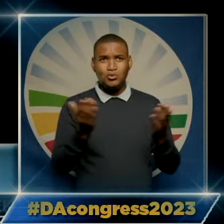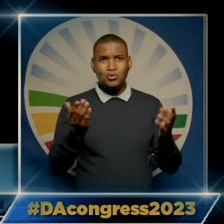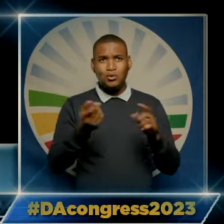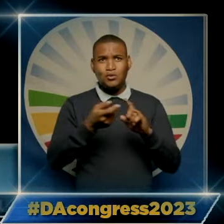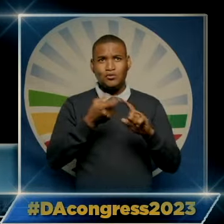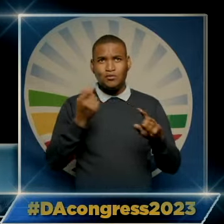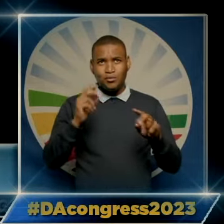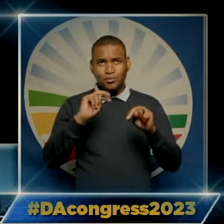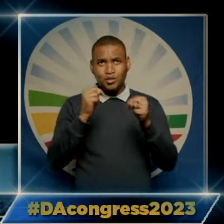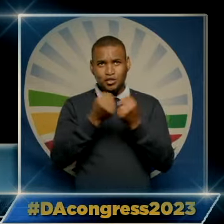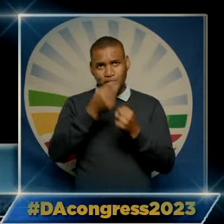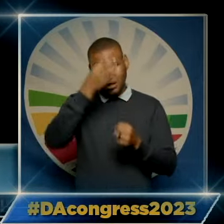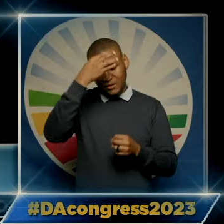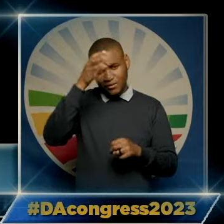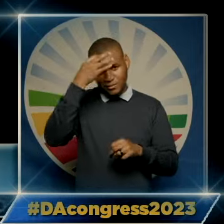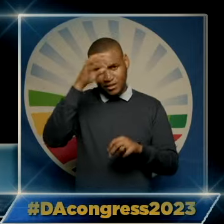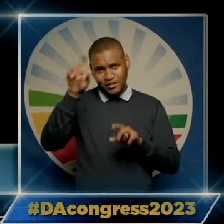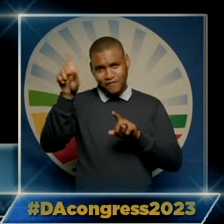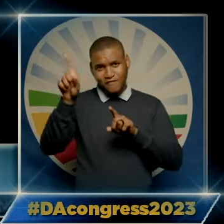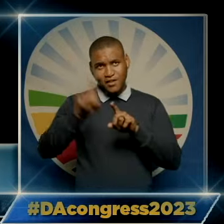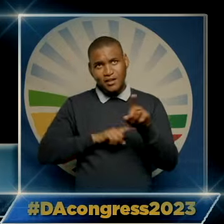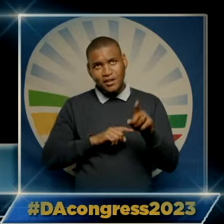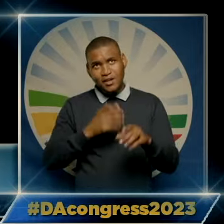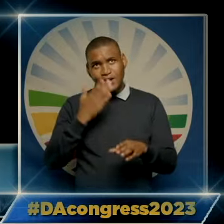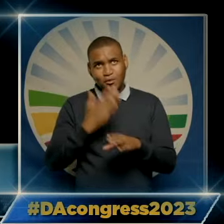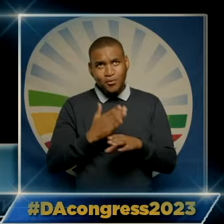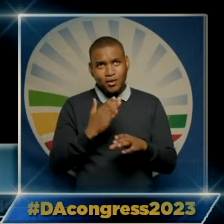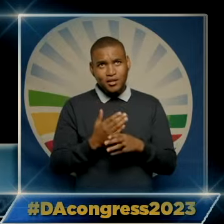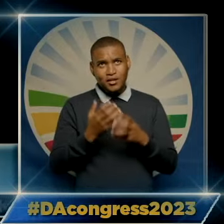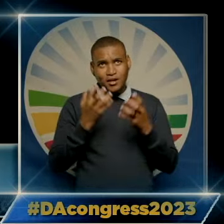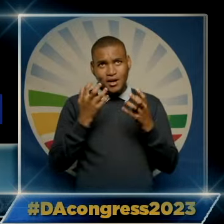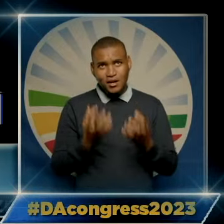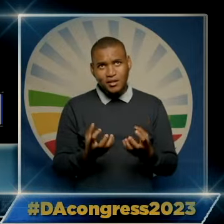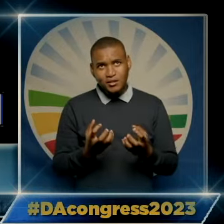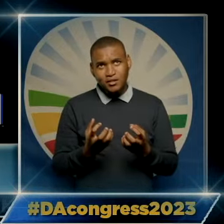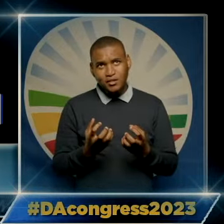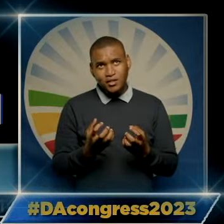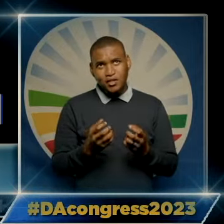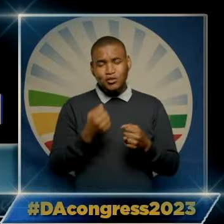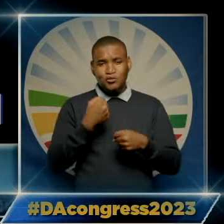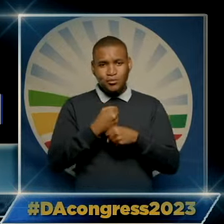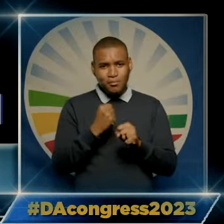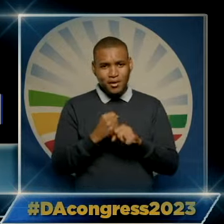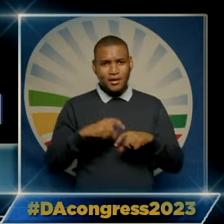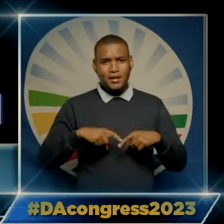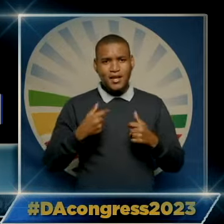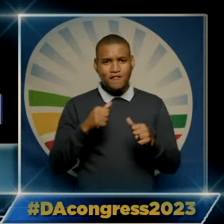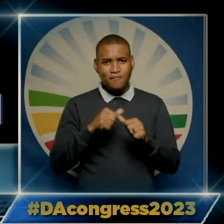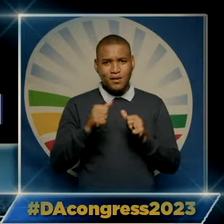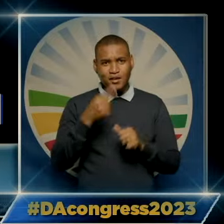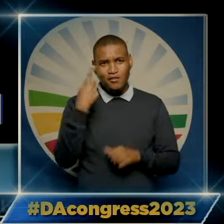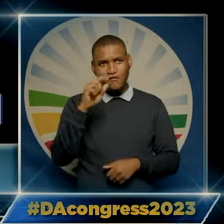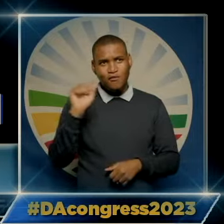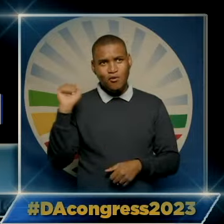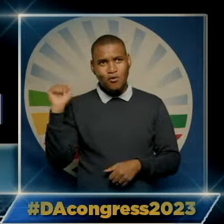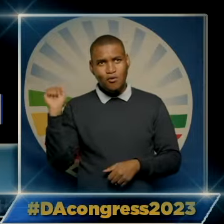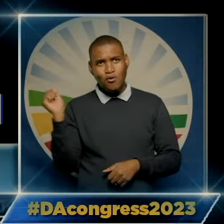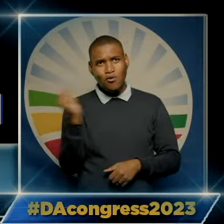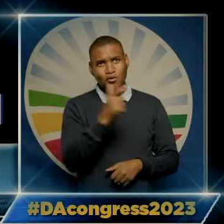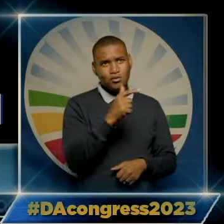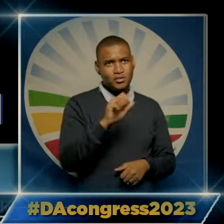national government failures and working hard to make life better for all South